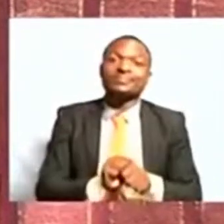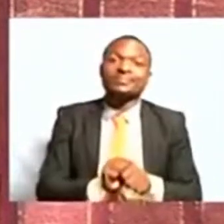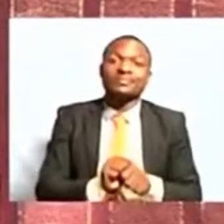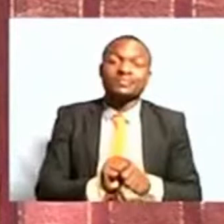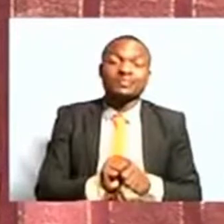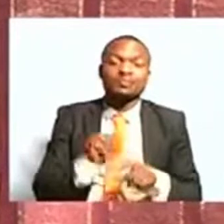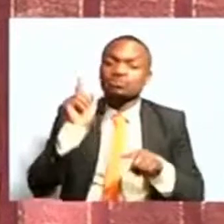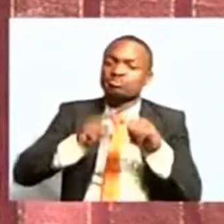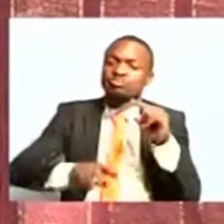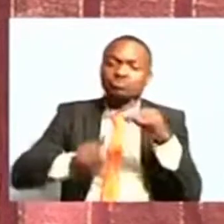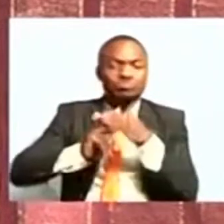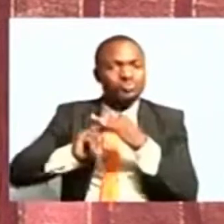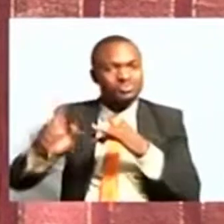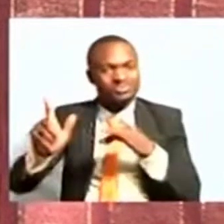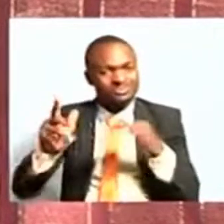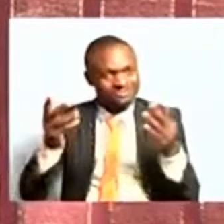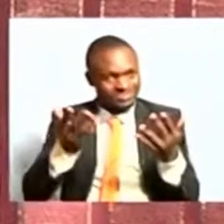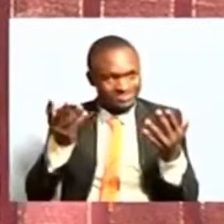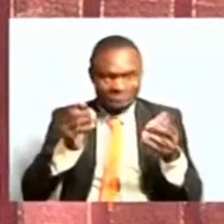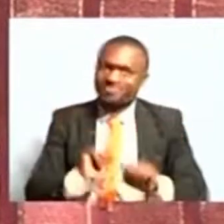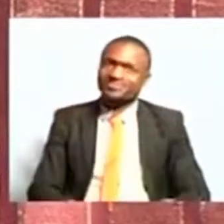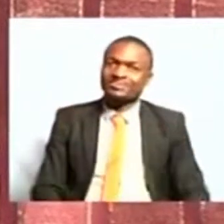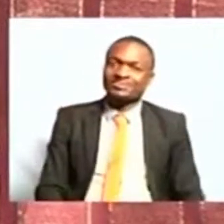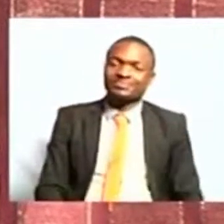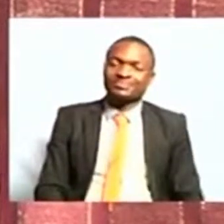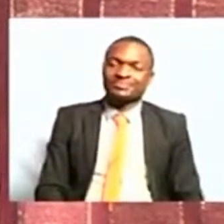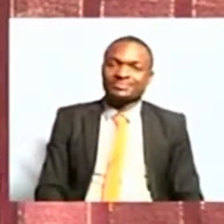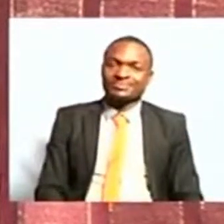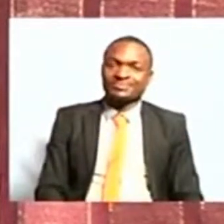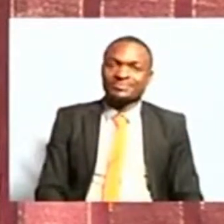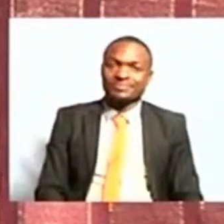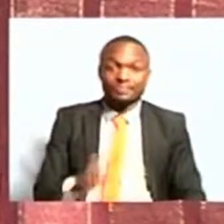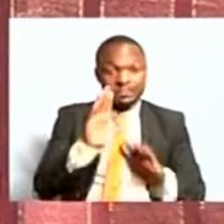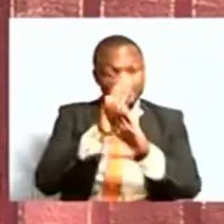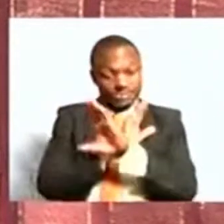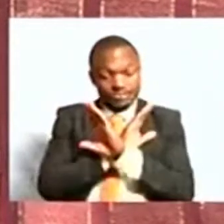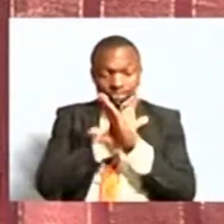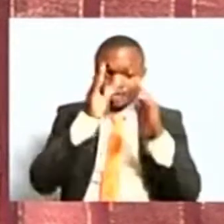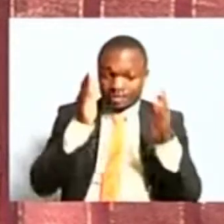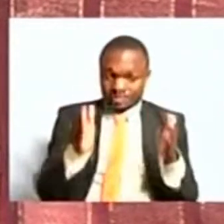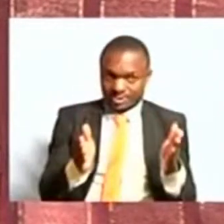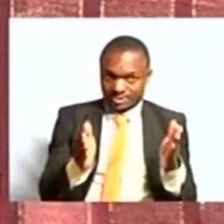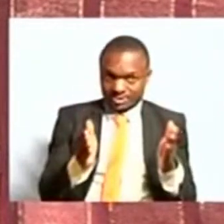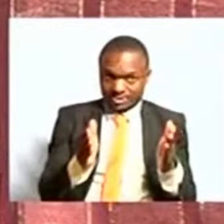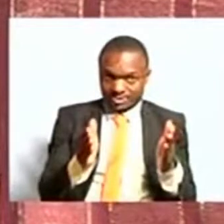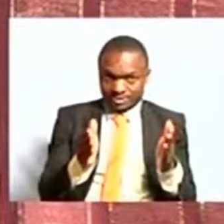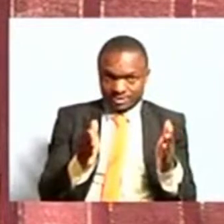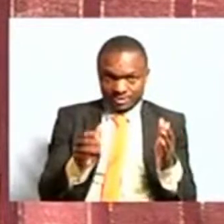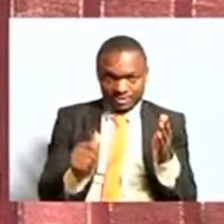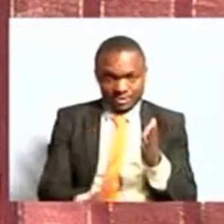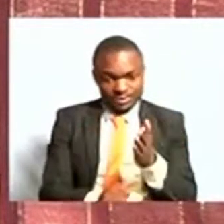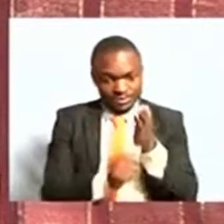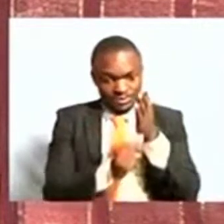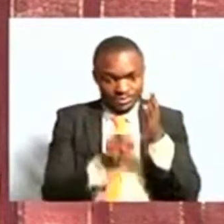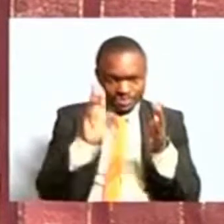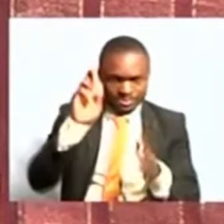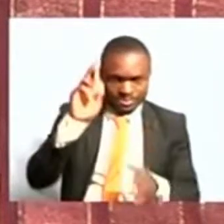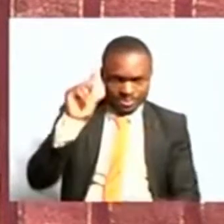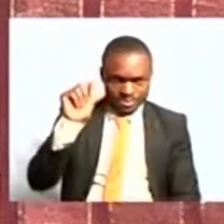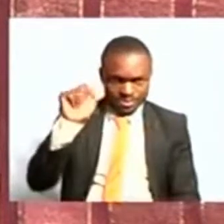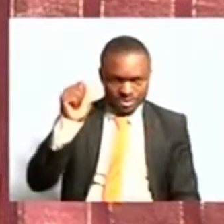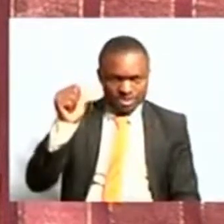accidents, and we can't run away from that. So as Zambians, And as an agency, we want